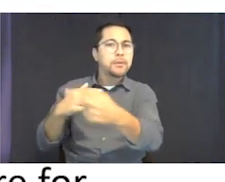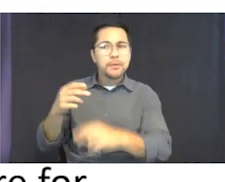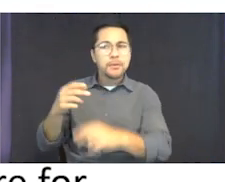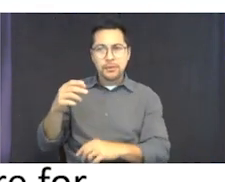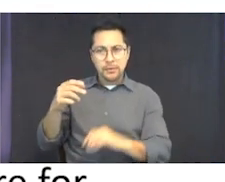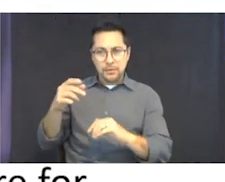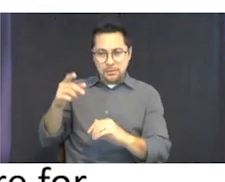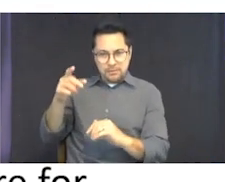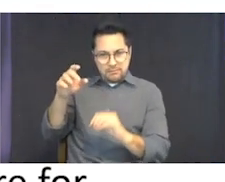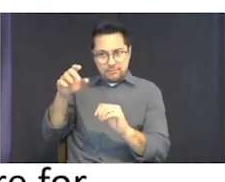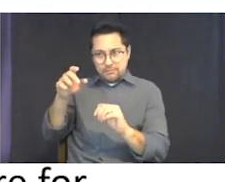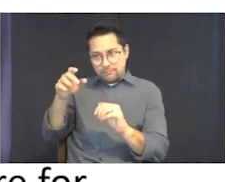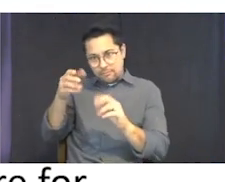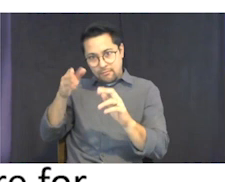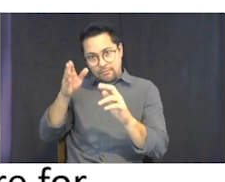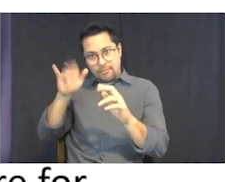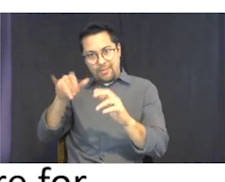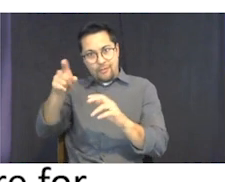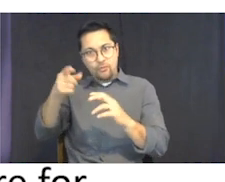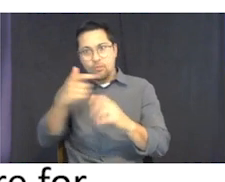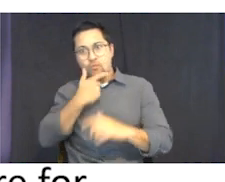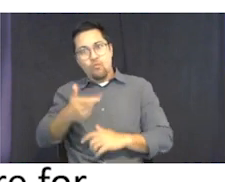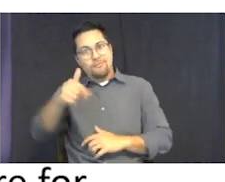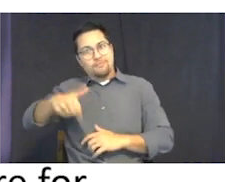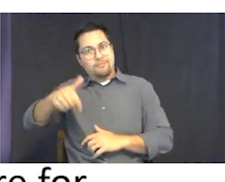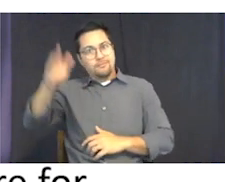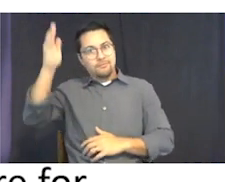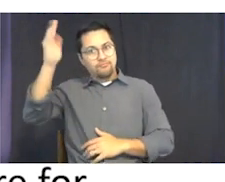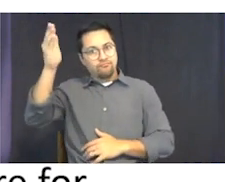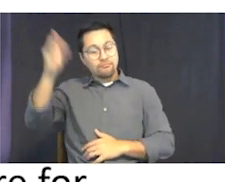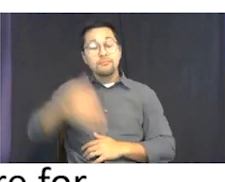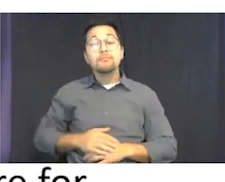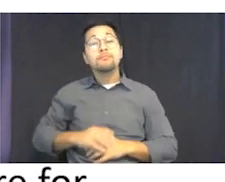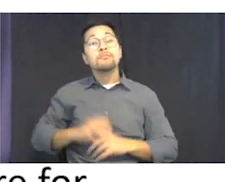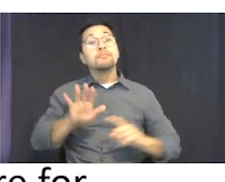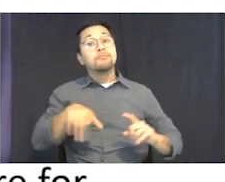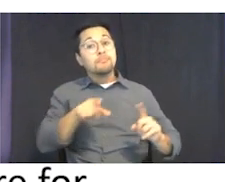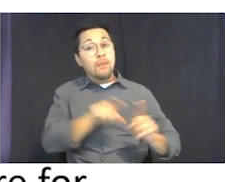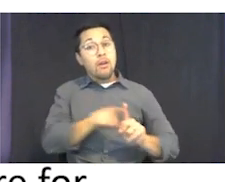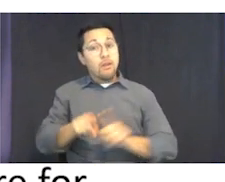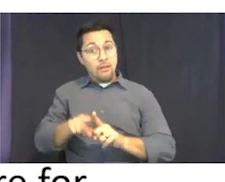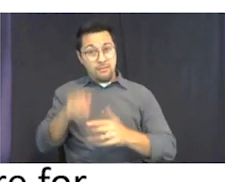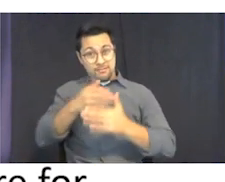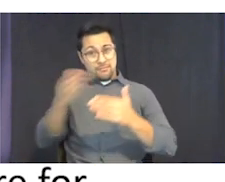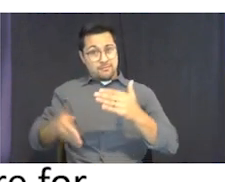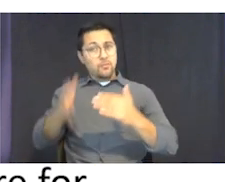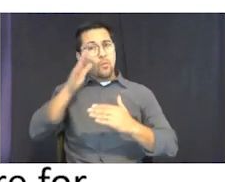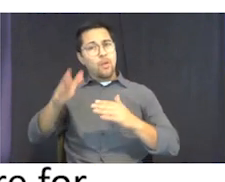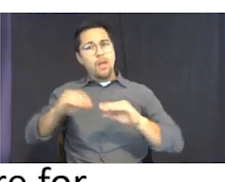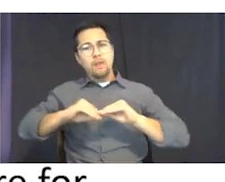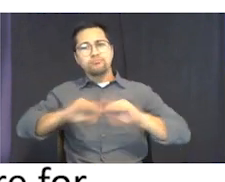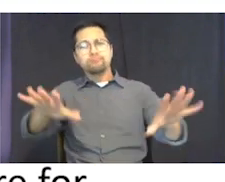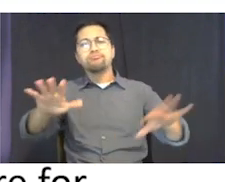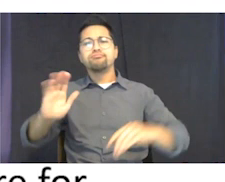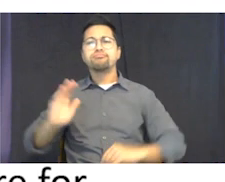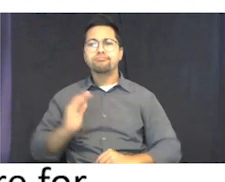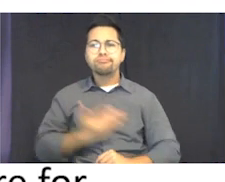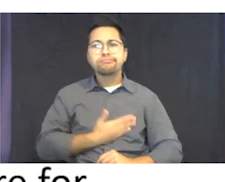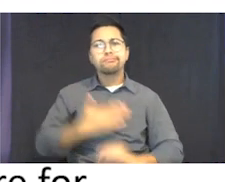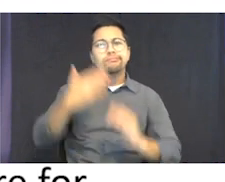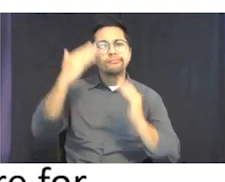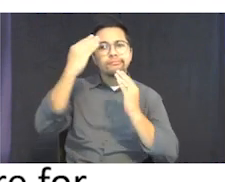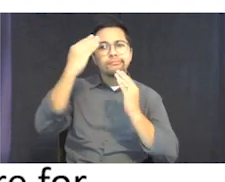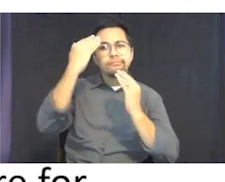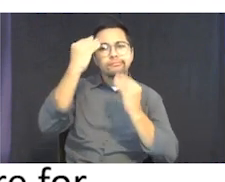particular presentation. But also at the conclusion of this, we will make our email addresses and contact